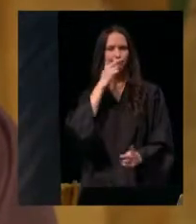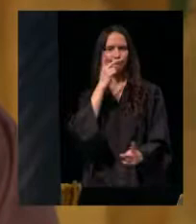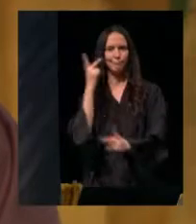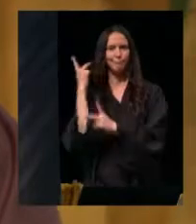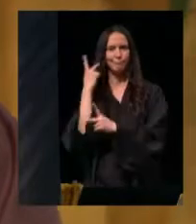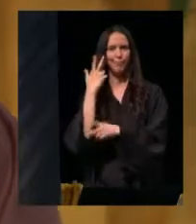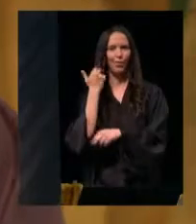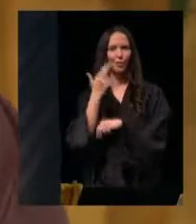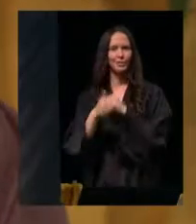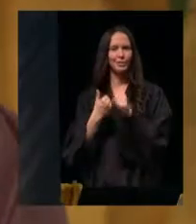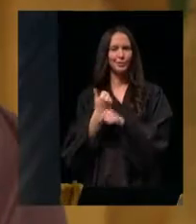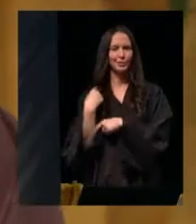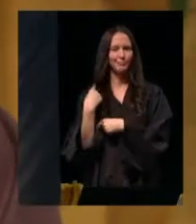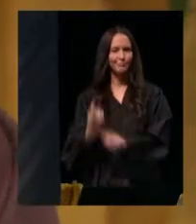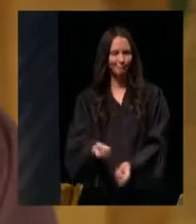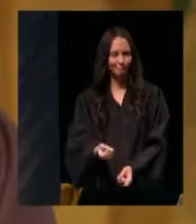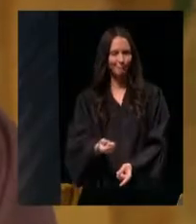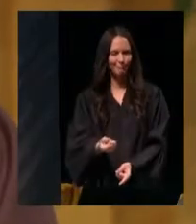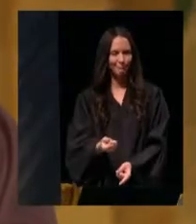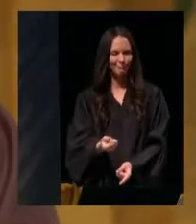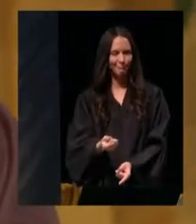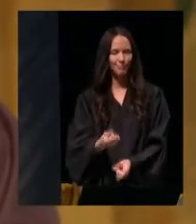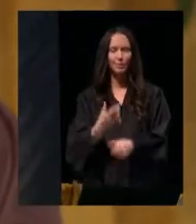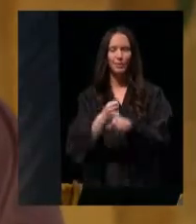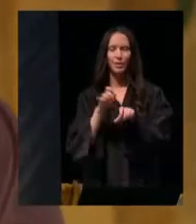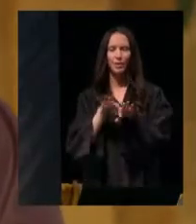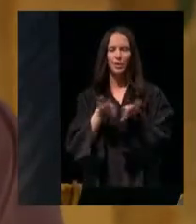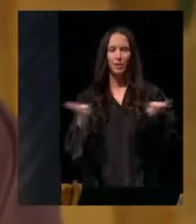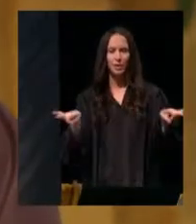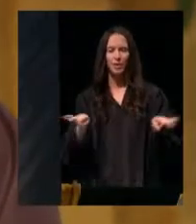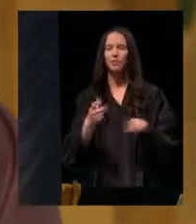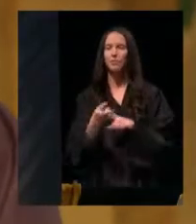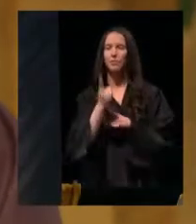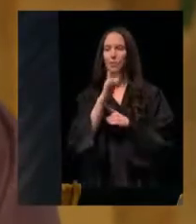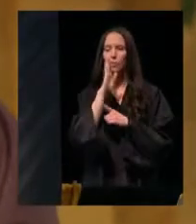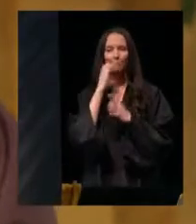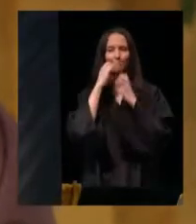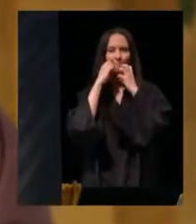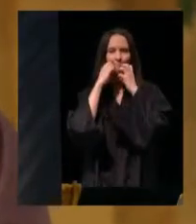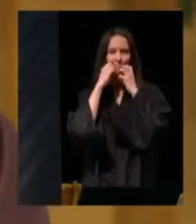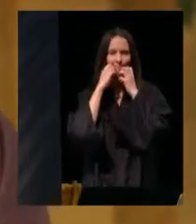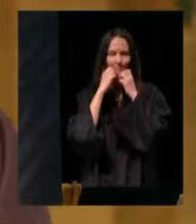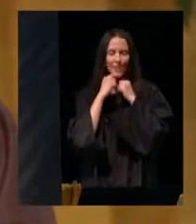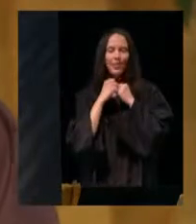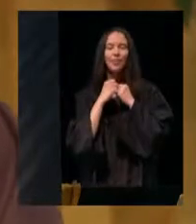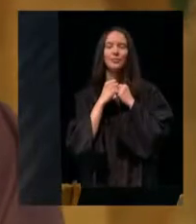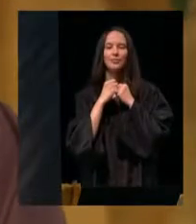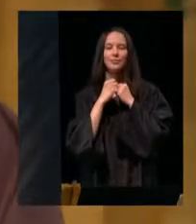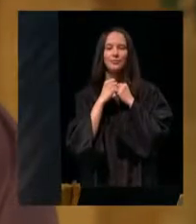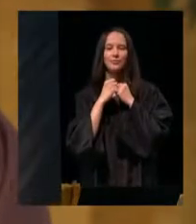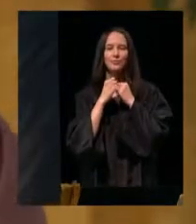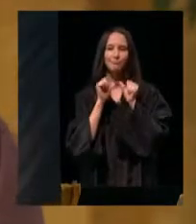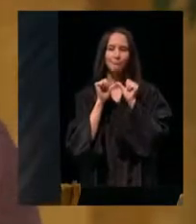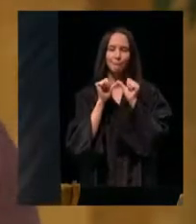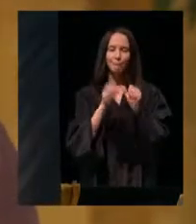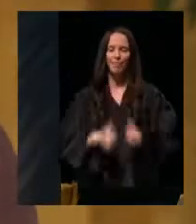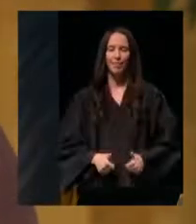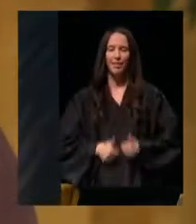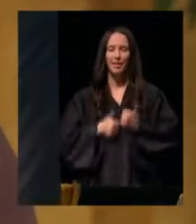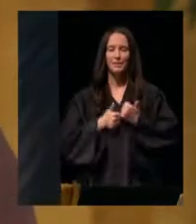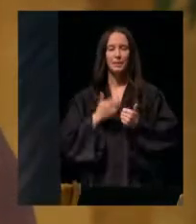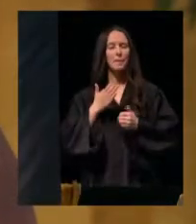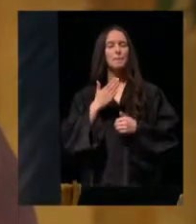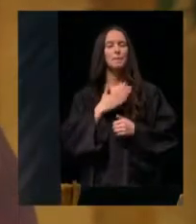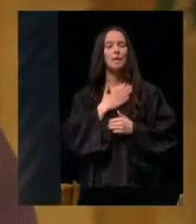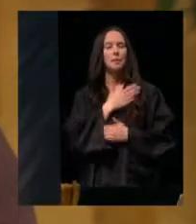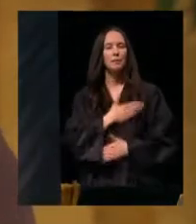13 years. Receiving your diploma is a moment you will truly value for the rest of your life. So without further ado, it is my